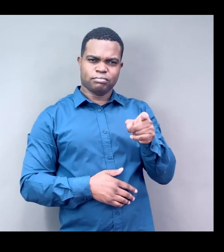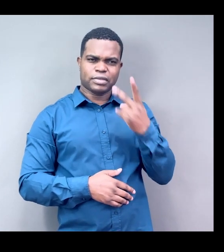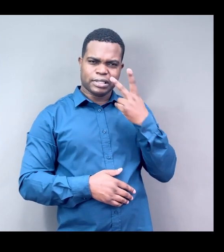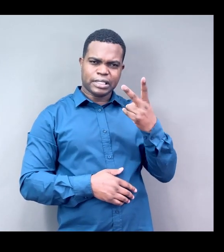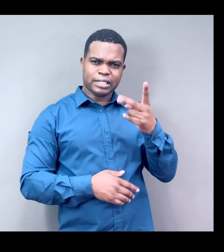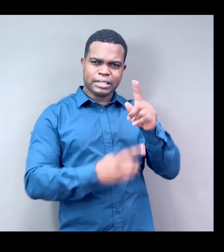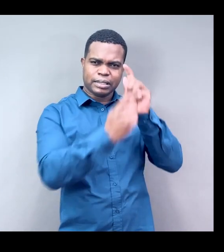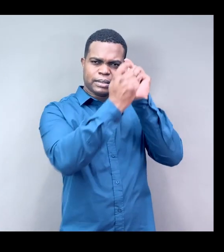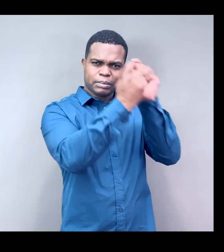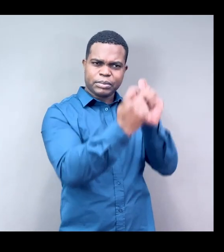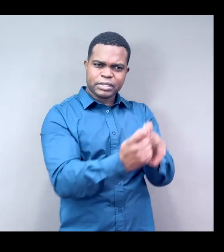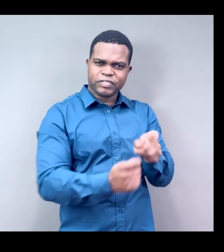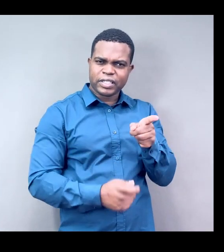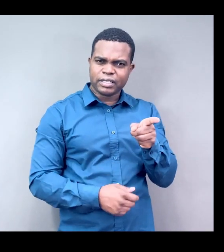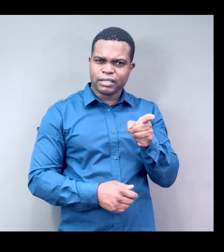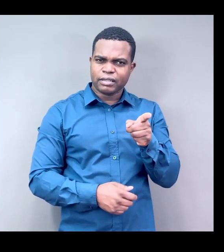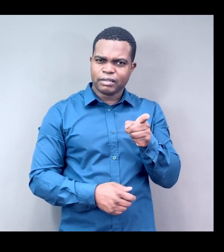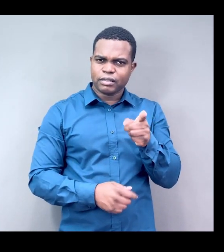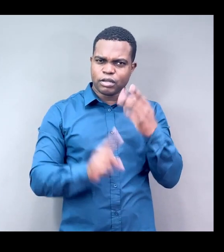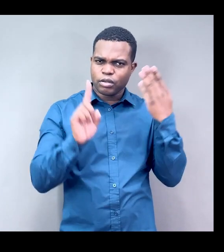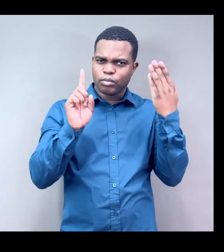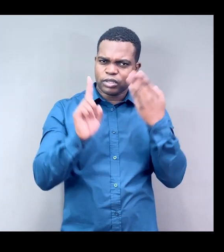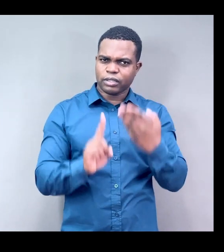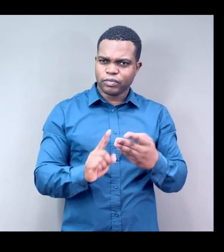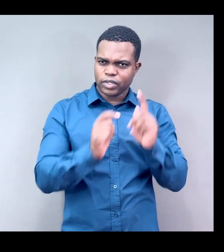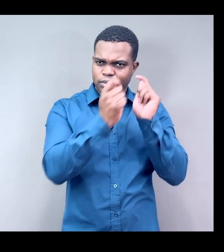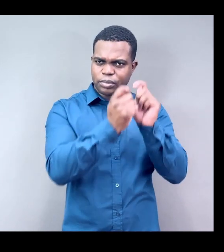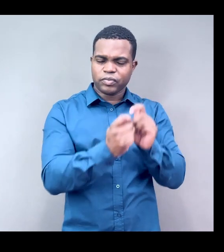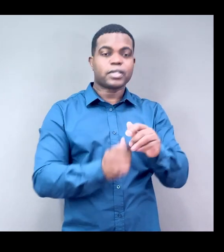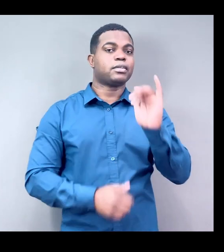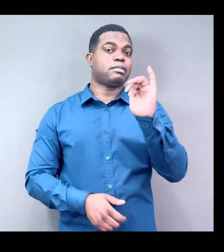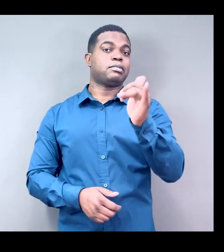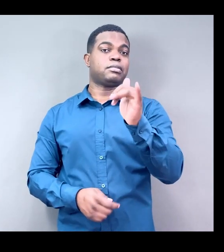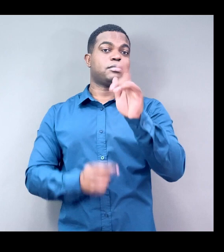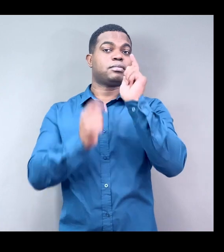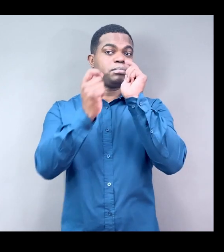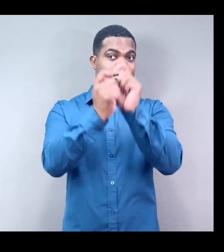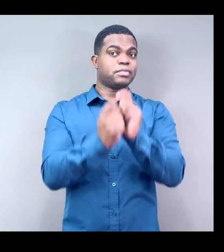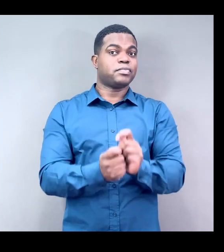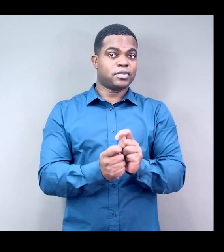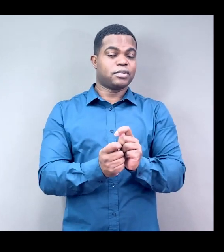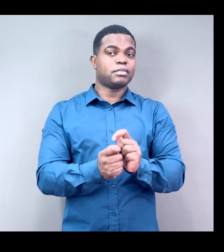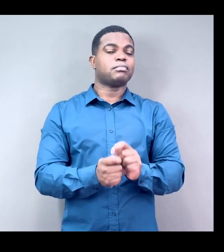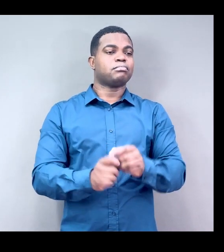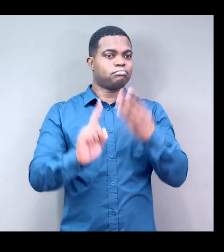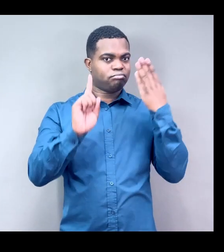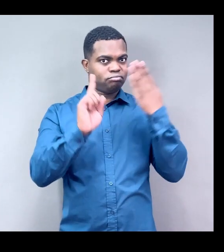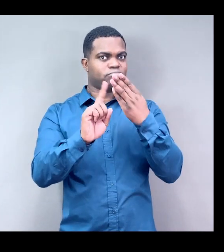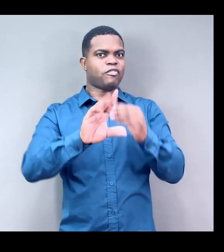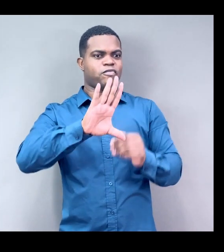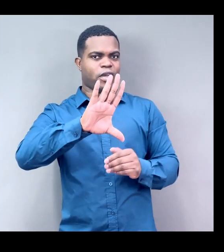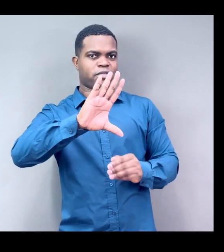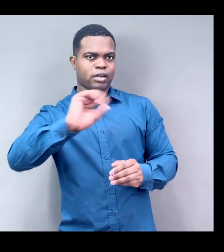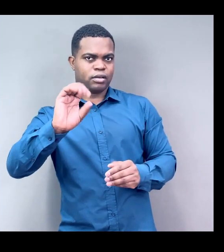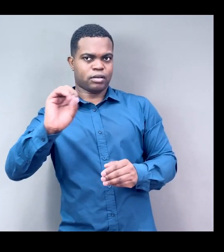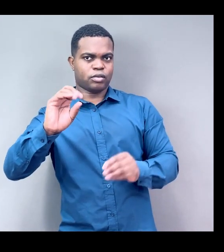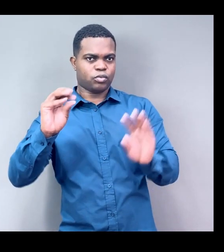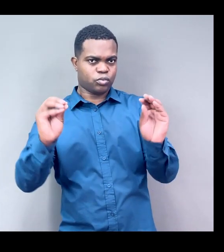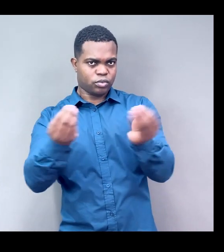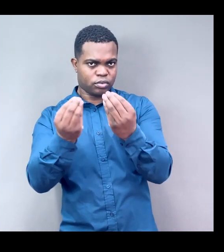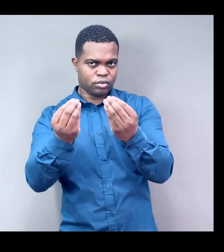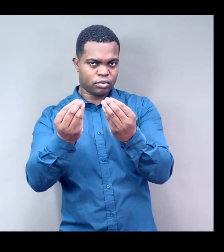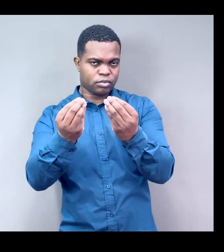2024. Now let's look at this. Specific. Is it specific? Yes, it is specific